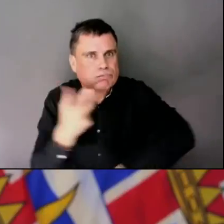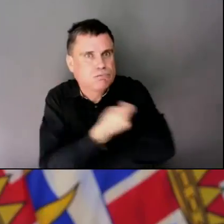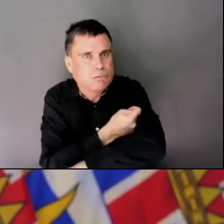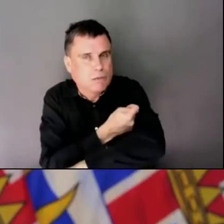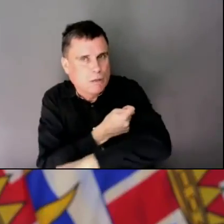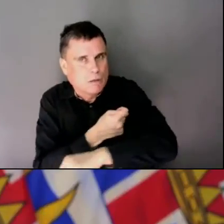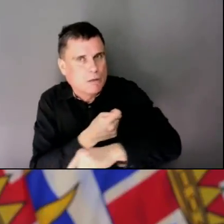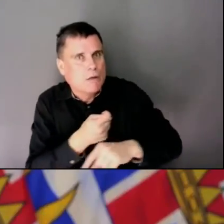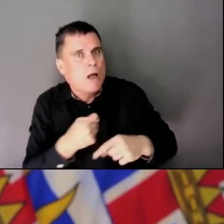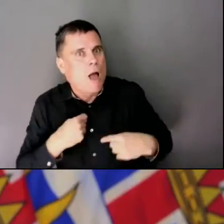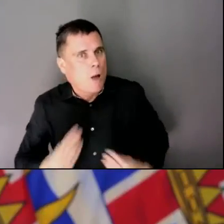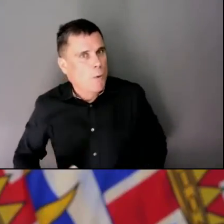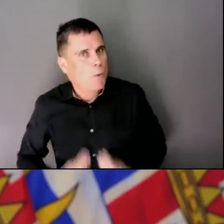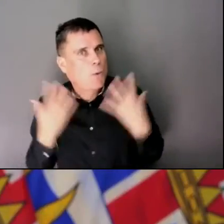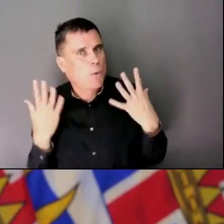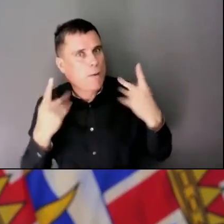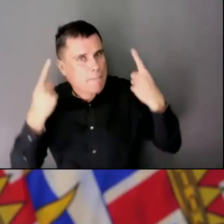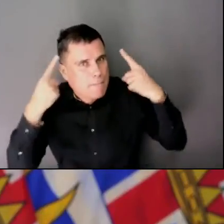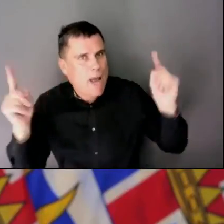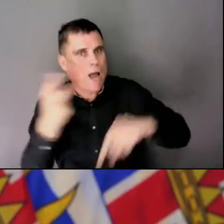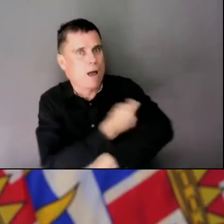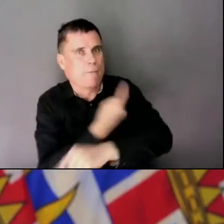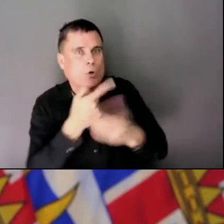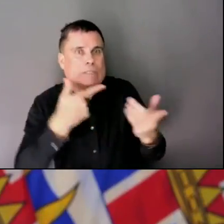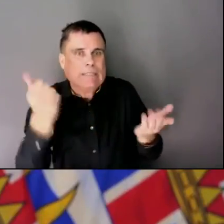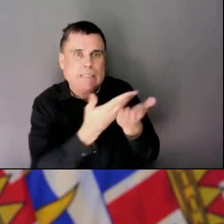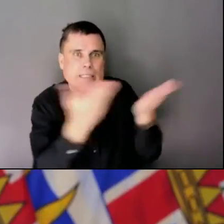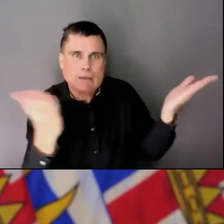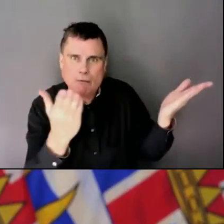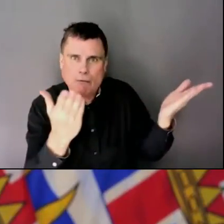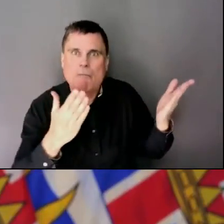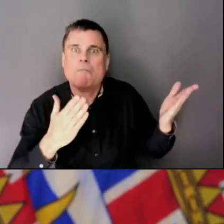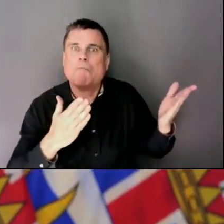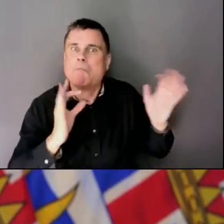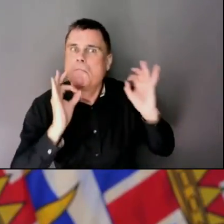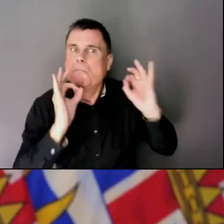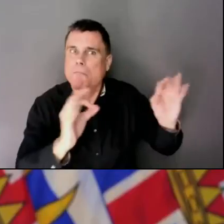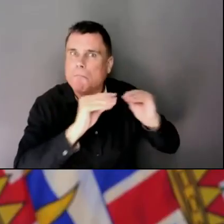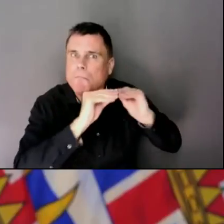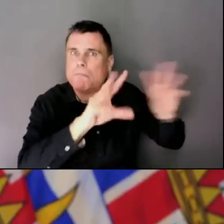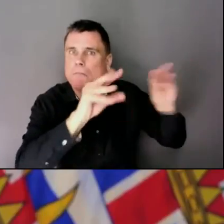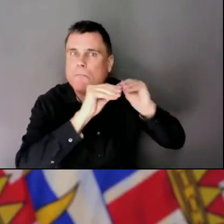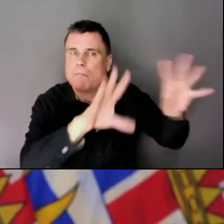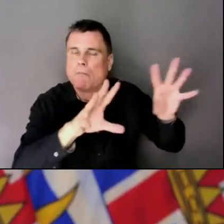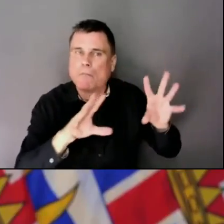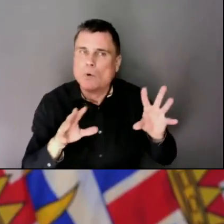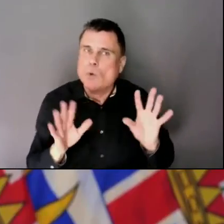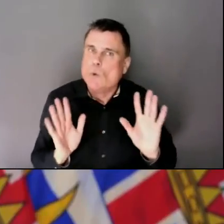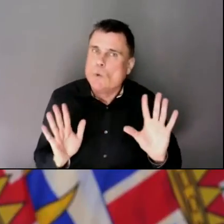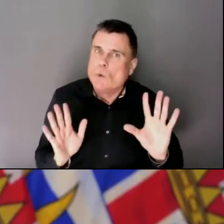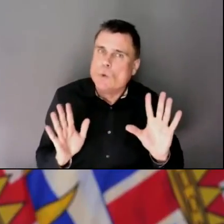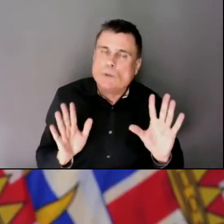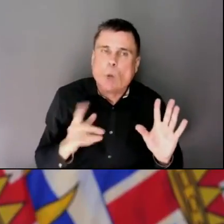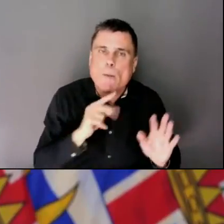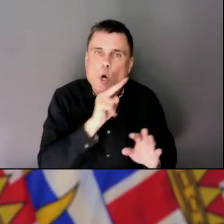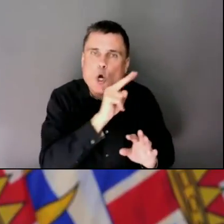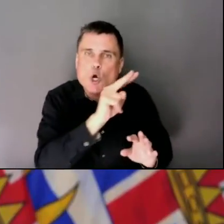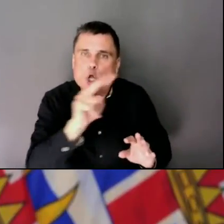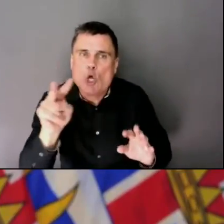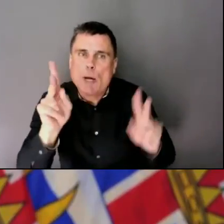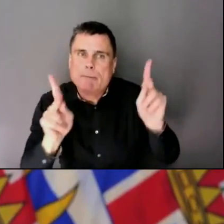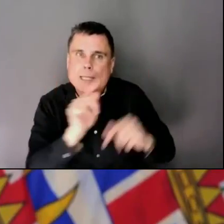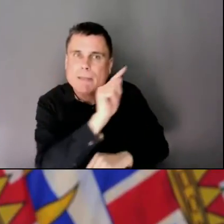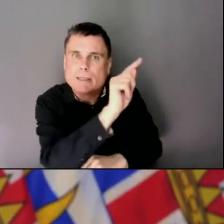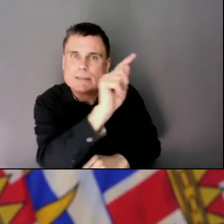worrying and setting up our programs and thinking about who would be the categories of people who would